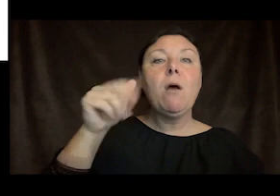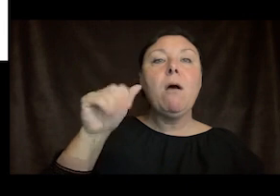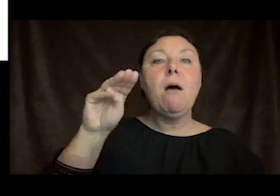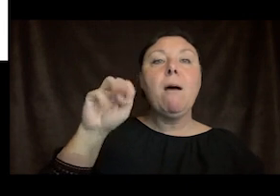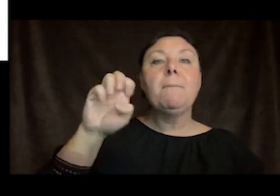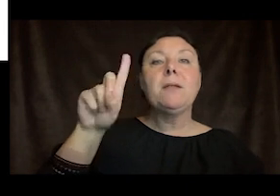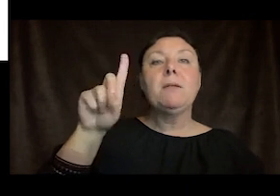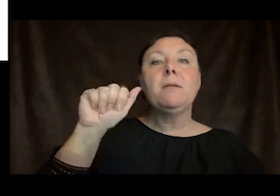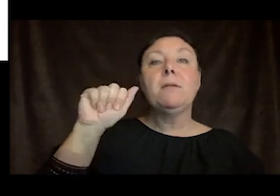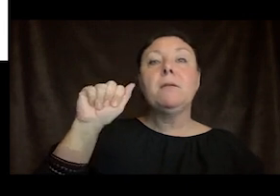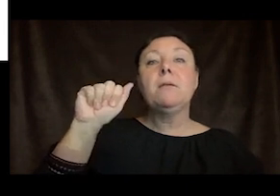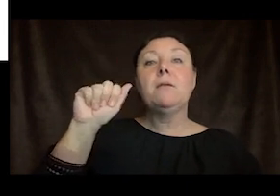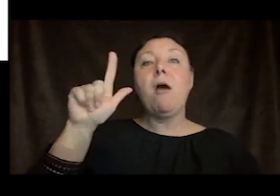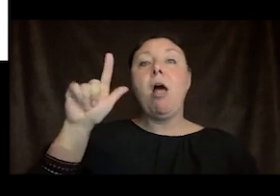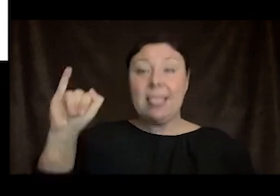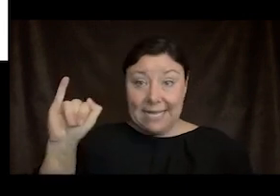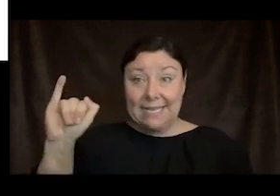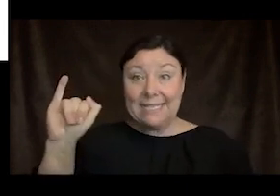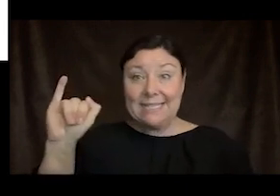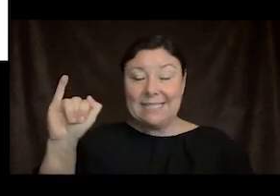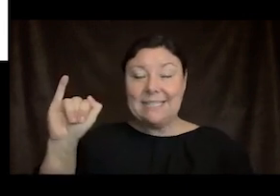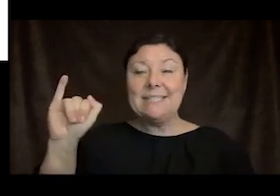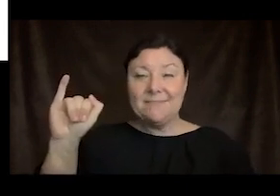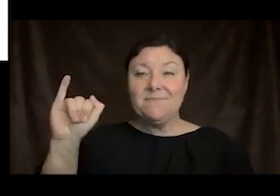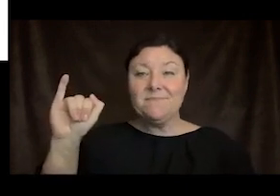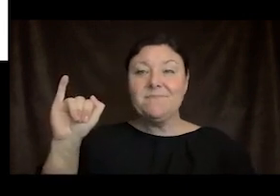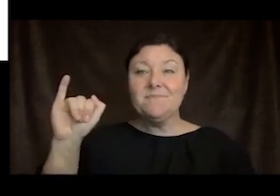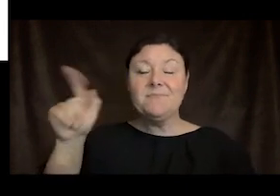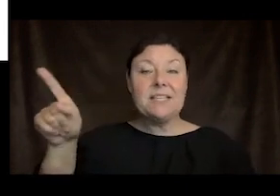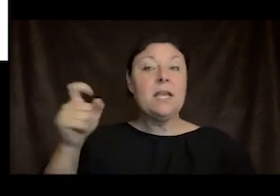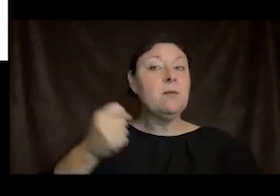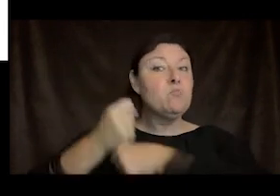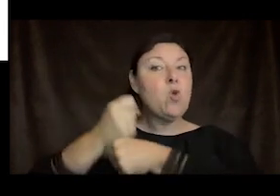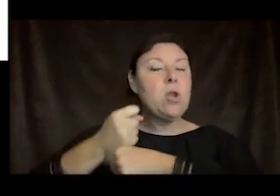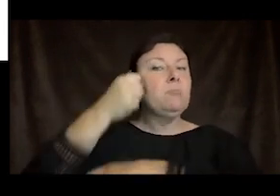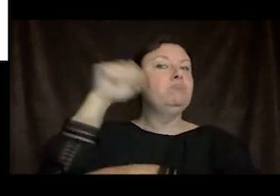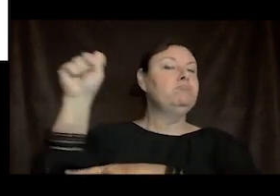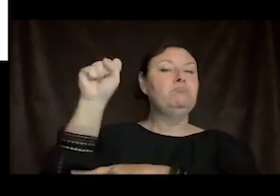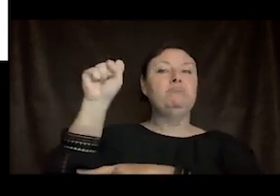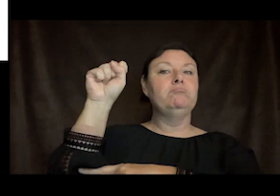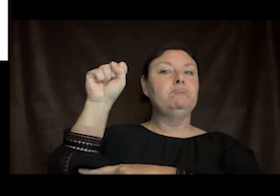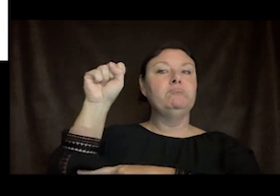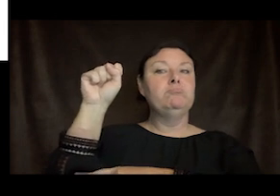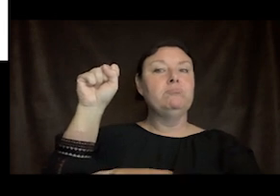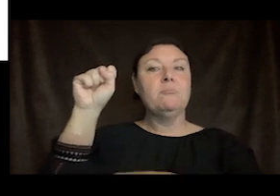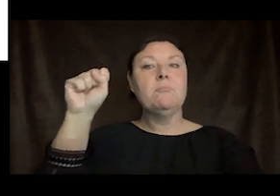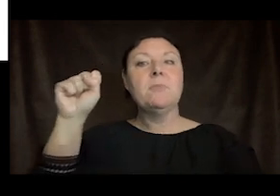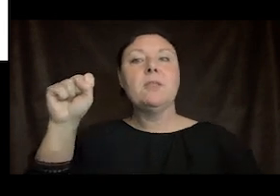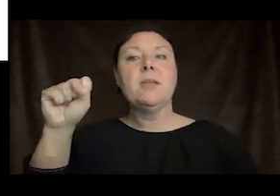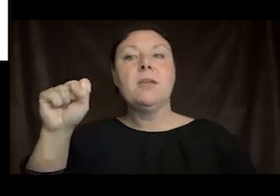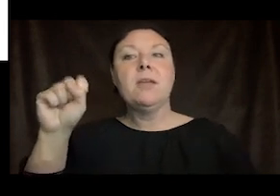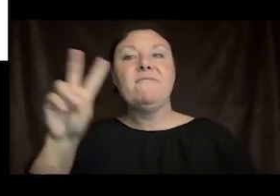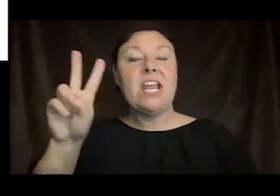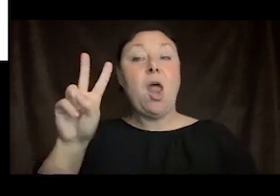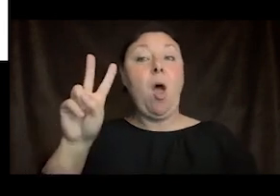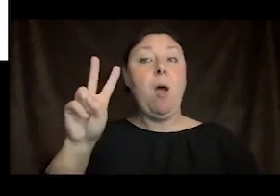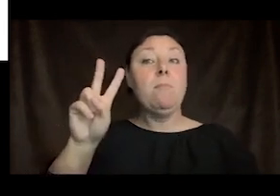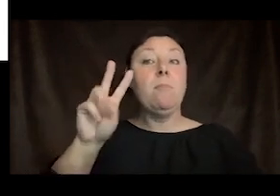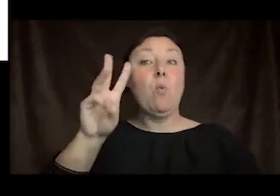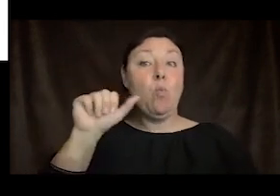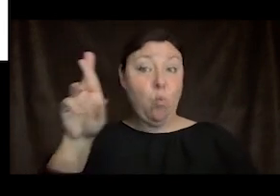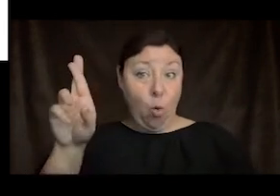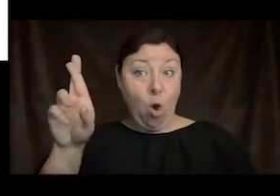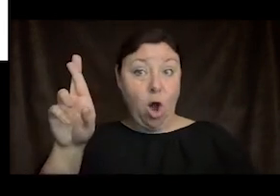1967 protested going into the Vietnam War as a conscientious objector. And then she talked about